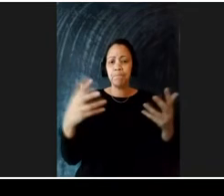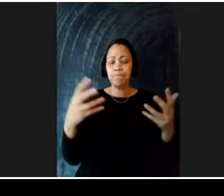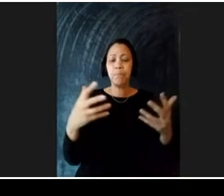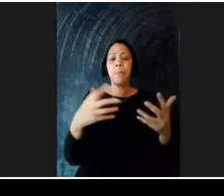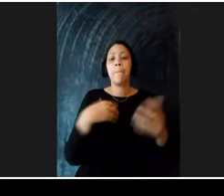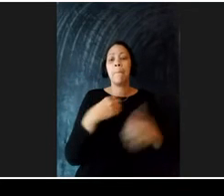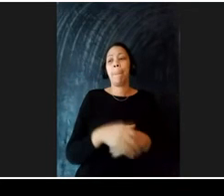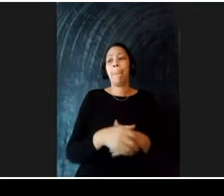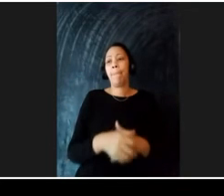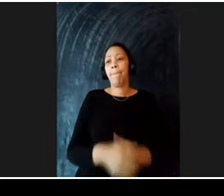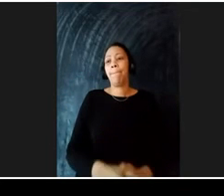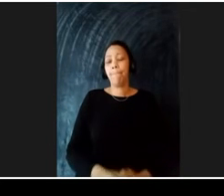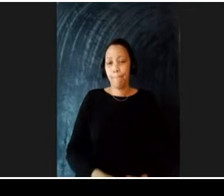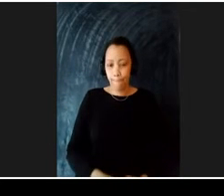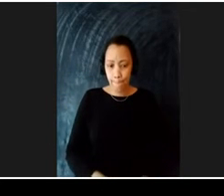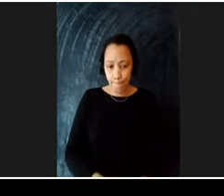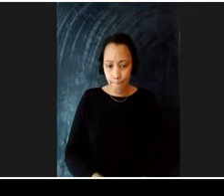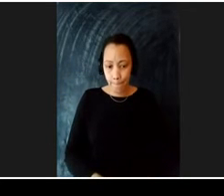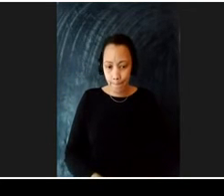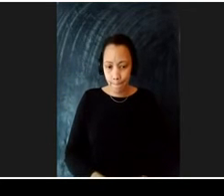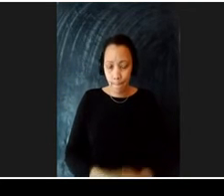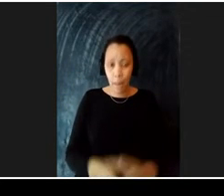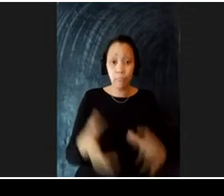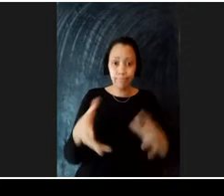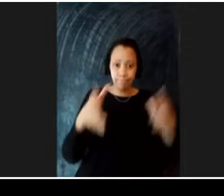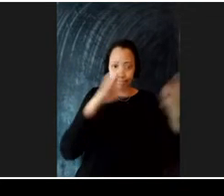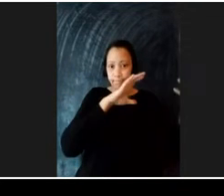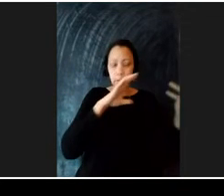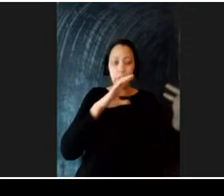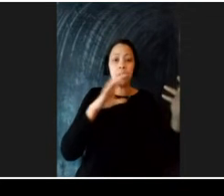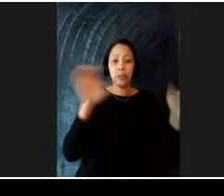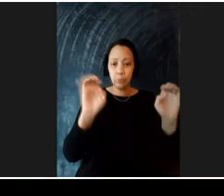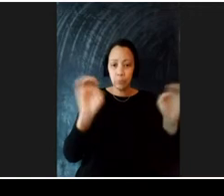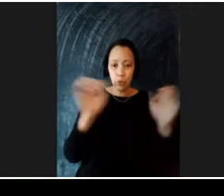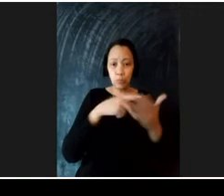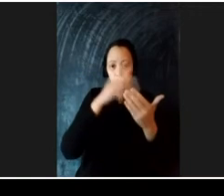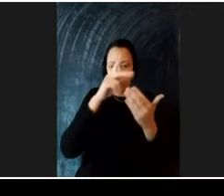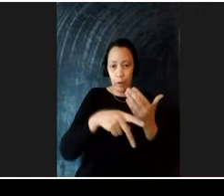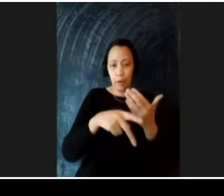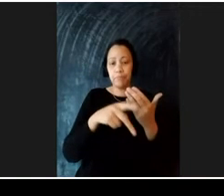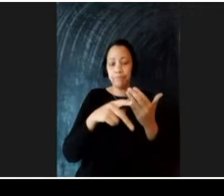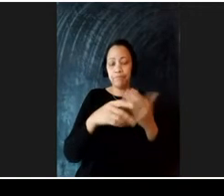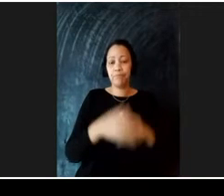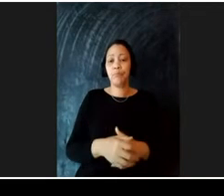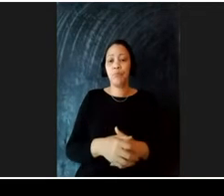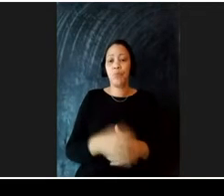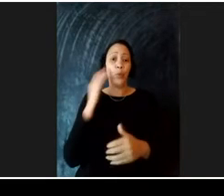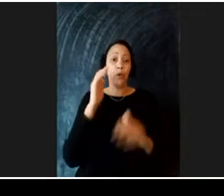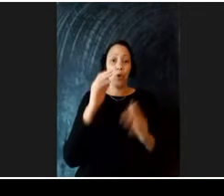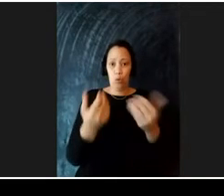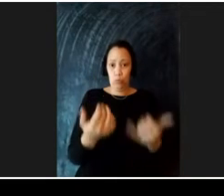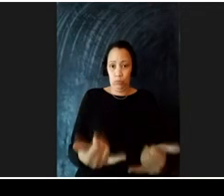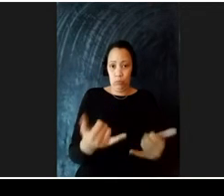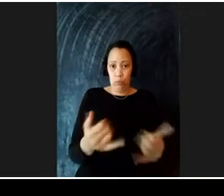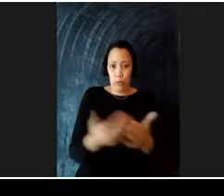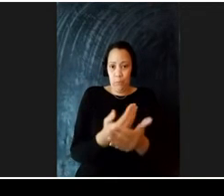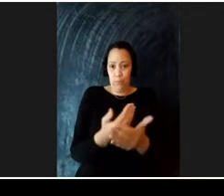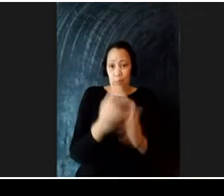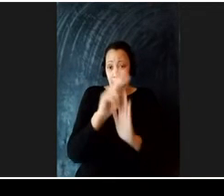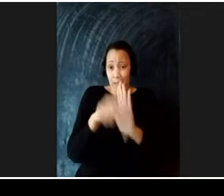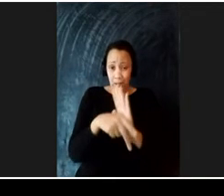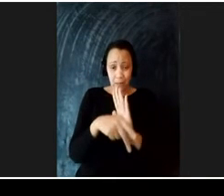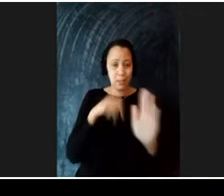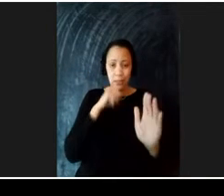also quickly so we had to enhance our protocols we developed systems of tracking uh Health tracking and processes for daily